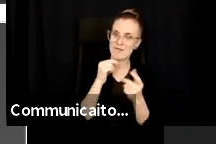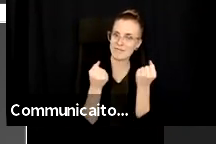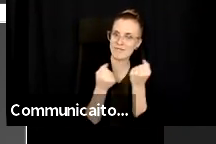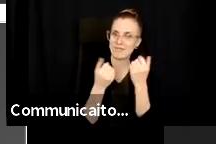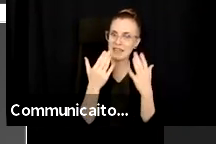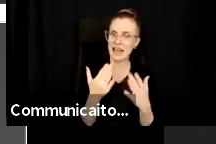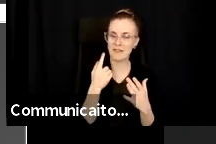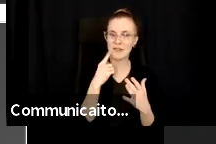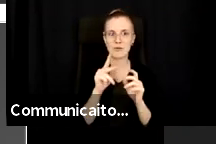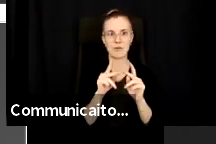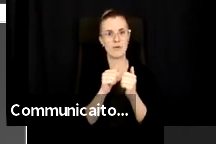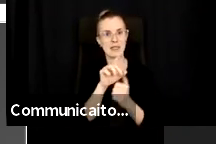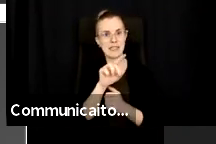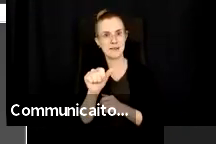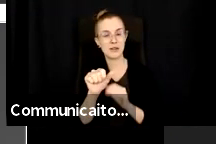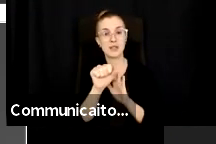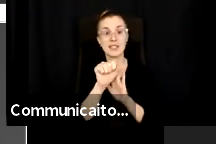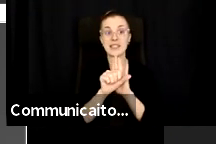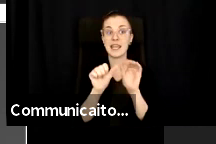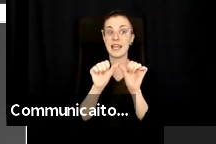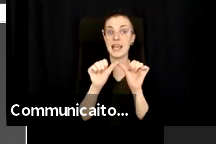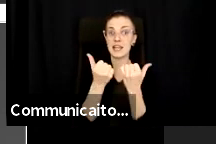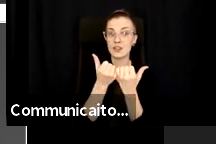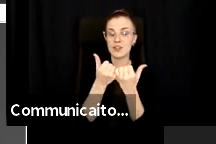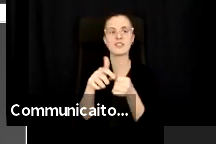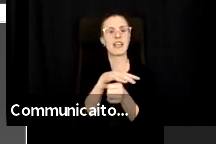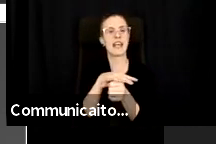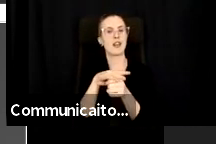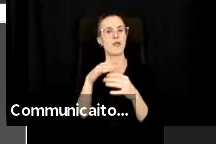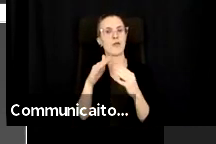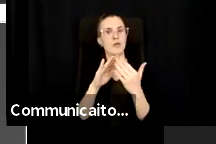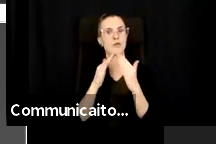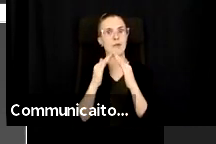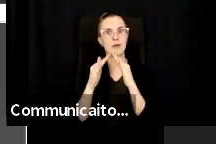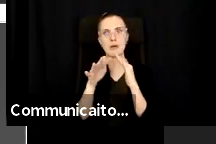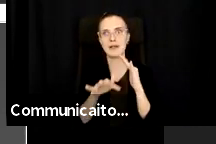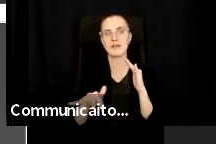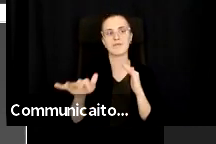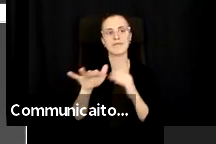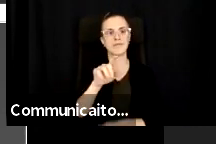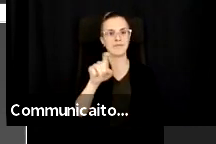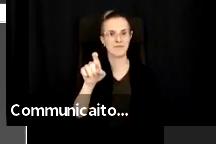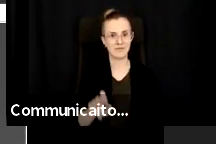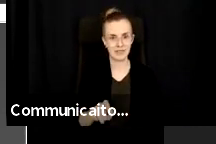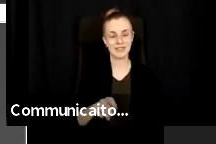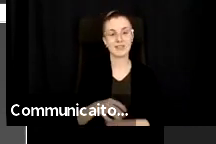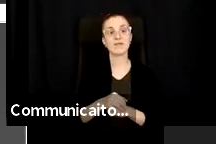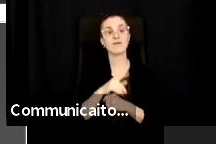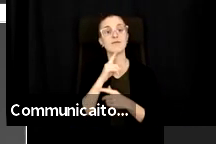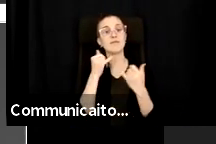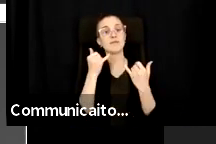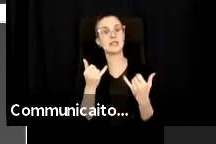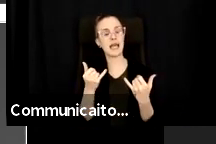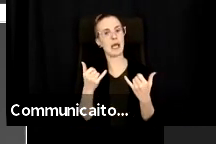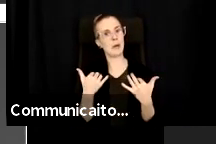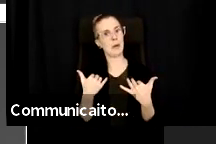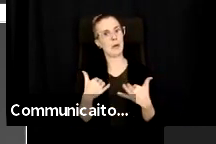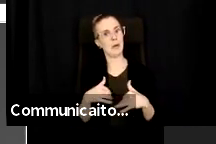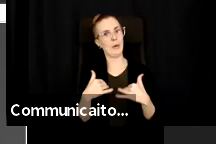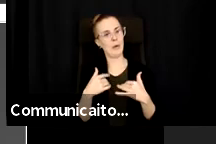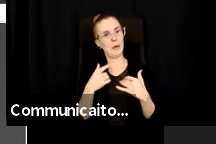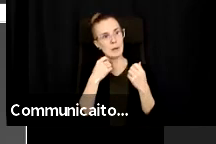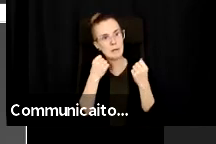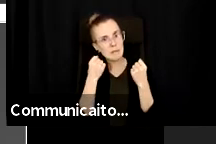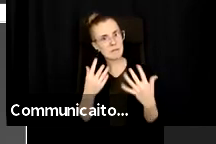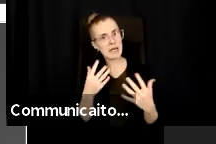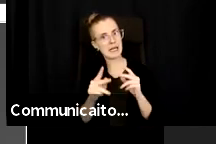state agencies, and local communities from all across Texas. Today's event offers a powerhouse lineup of